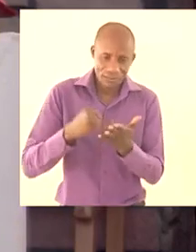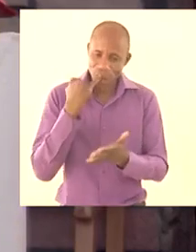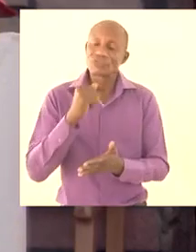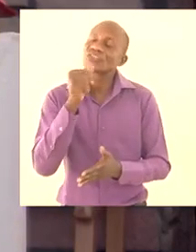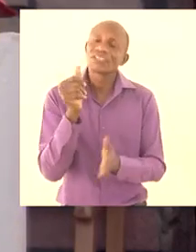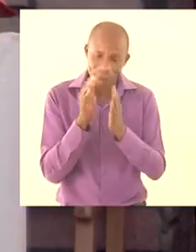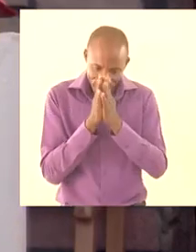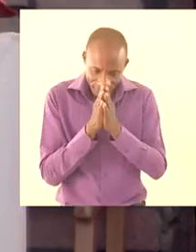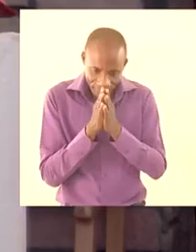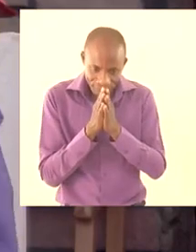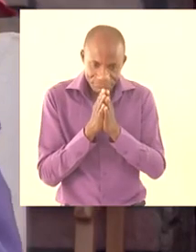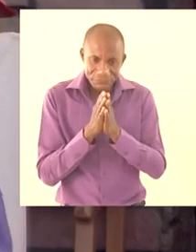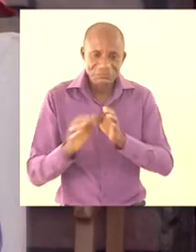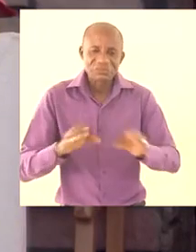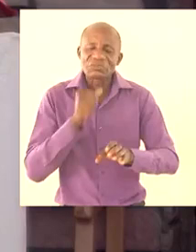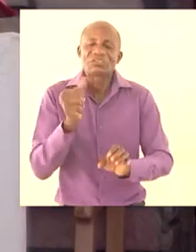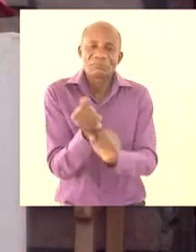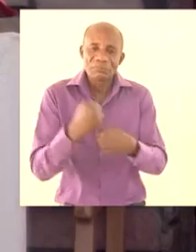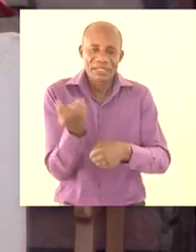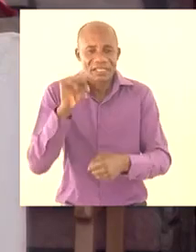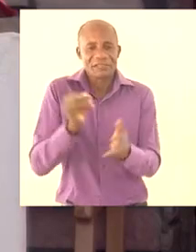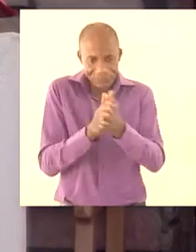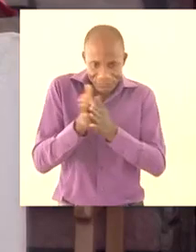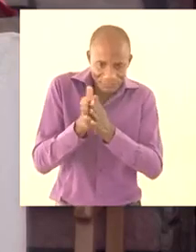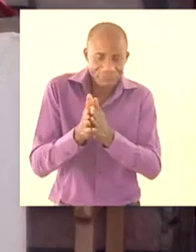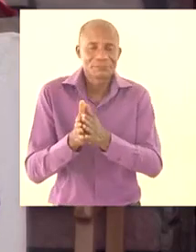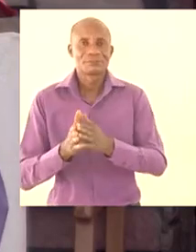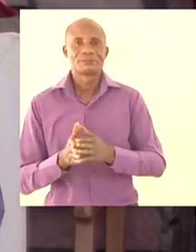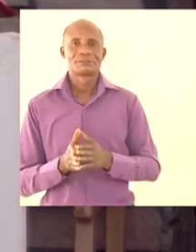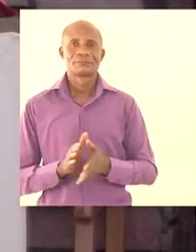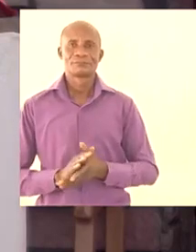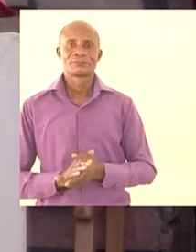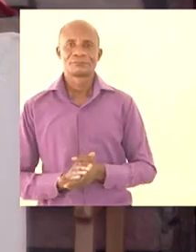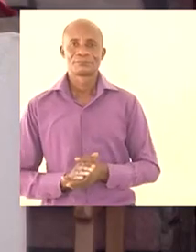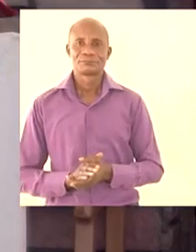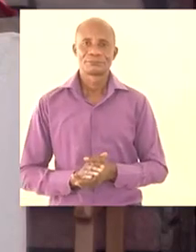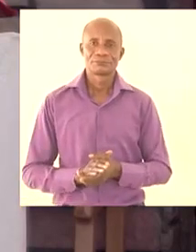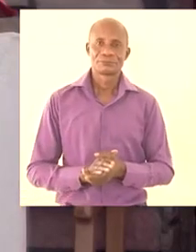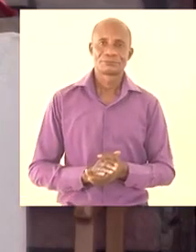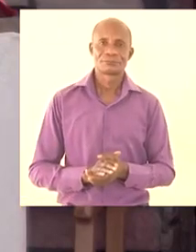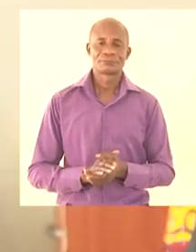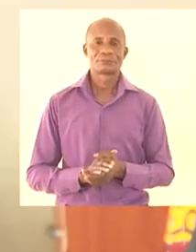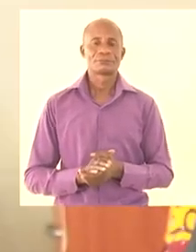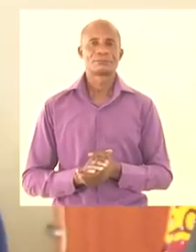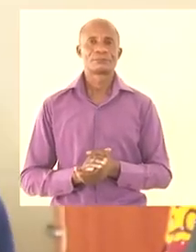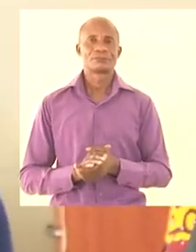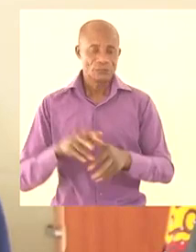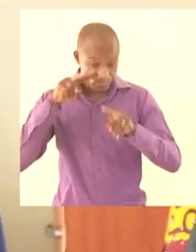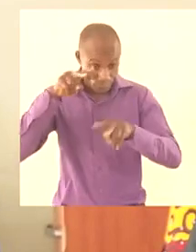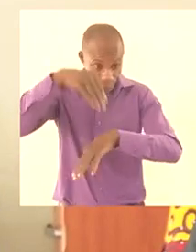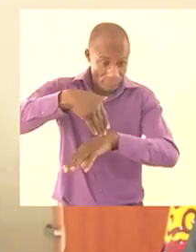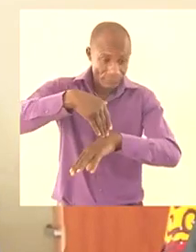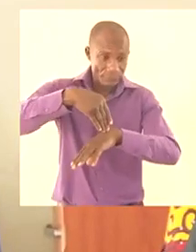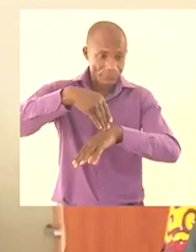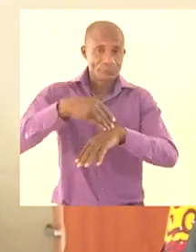It doesn't inspire him to pray. Is that the kind of thing you are talking about? Yes, Father. And in fact, looking